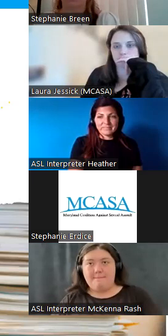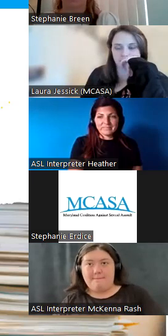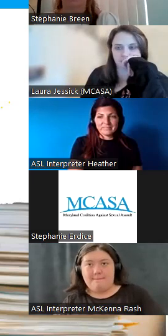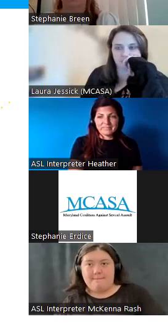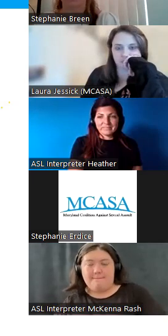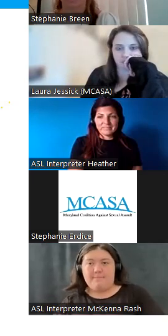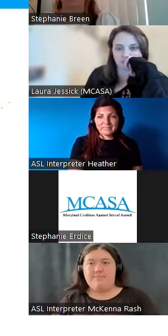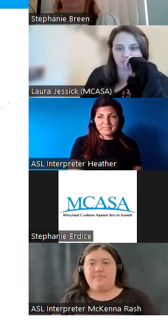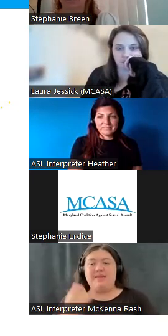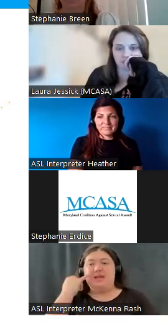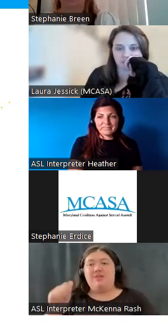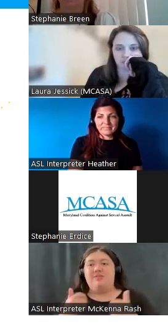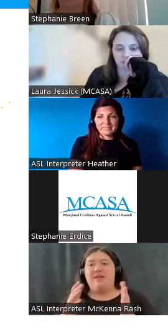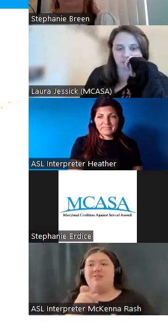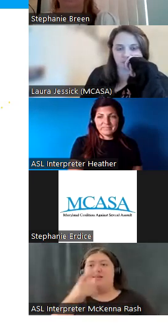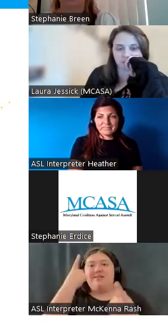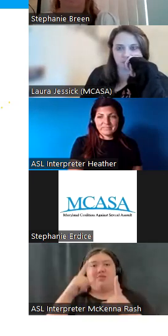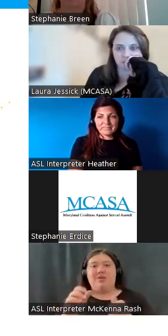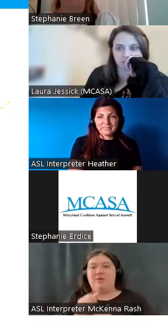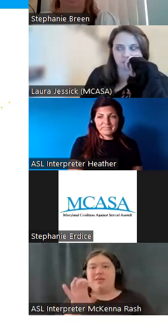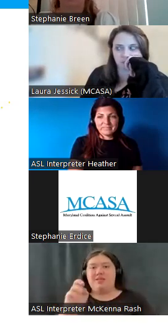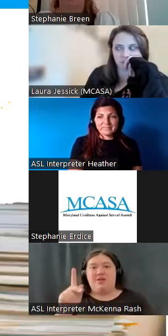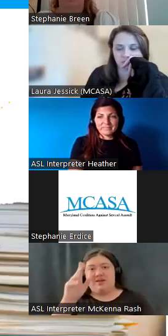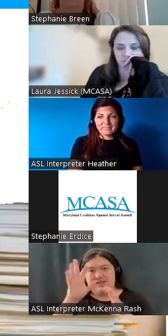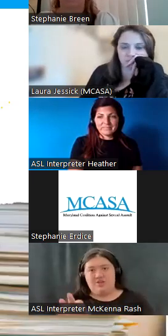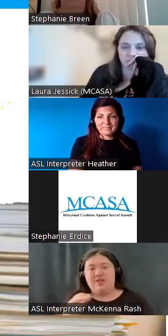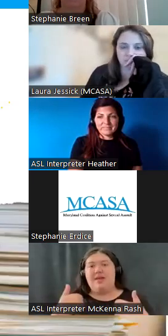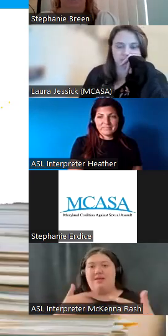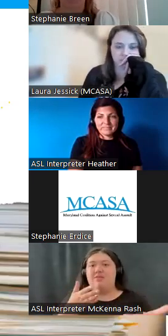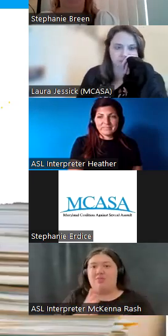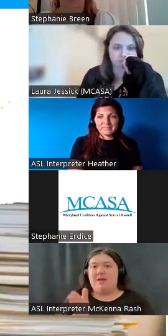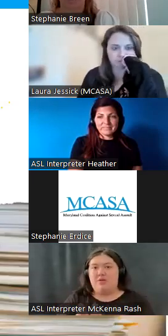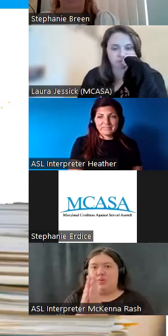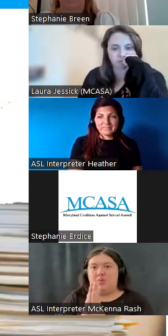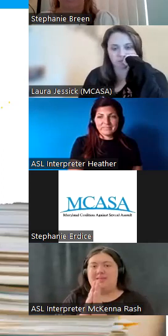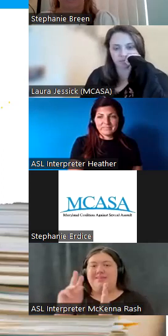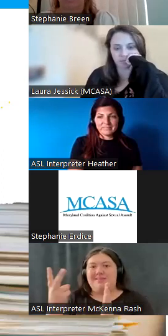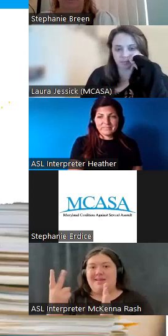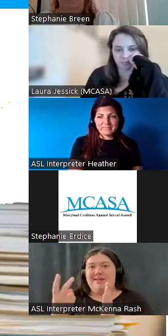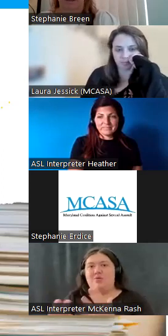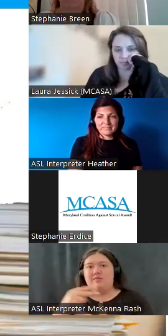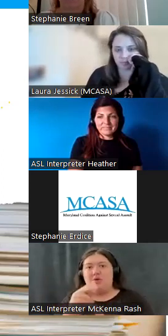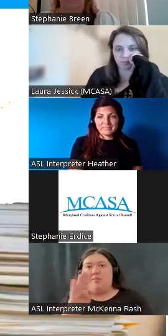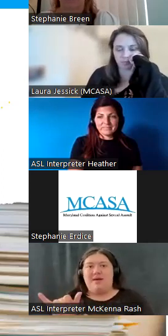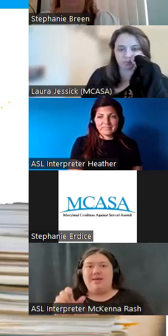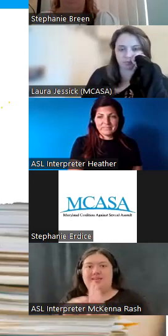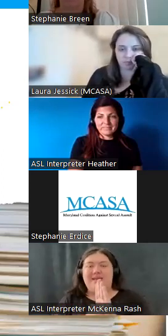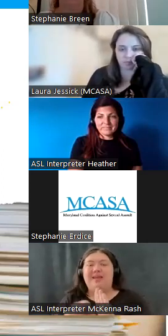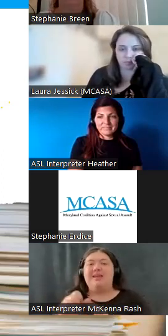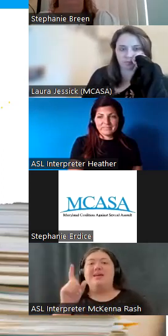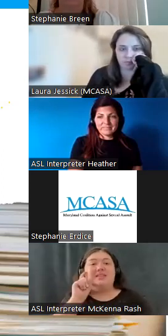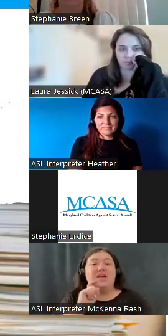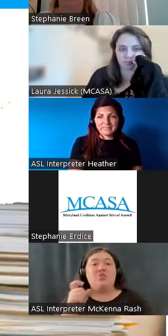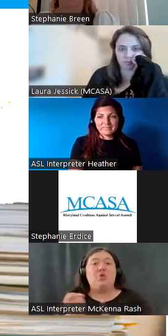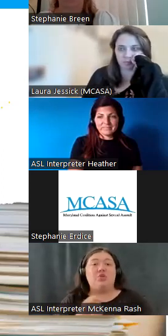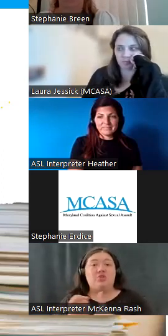And if a survivor does not agree with the SART's decision, they do have the right to request a second review by the state sexual assault evidence kit